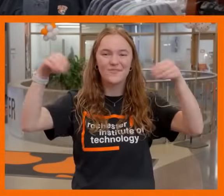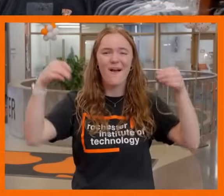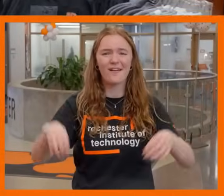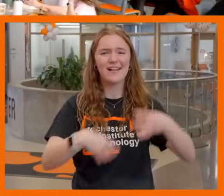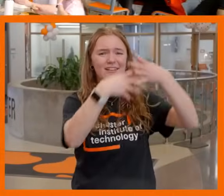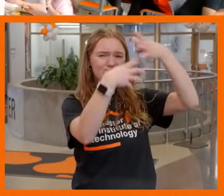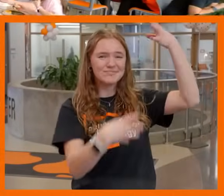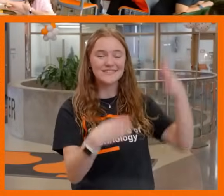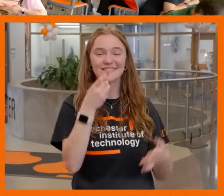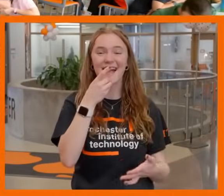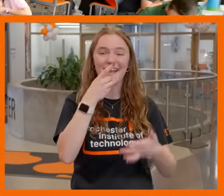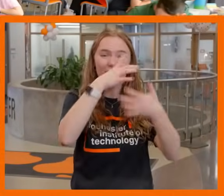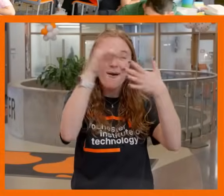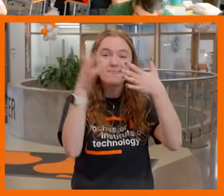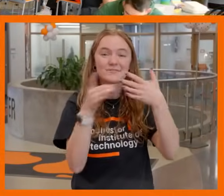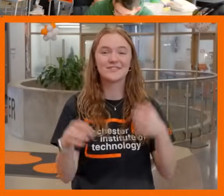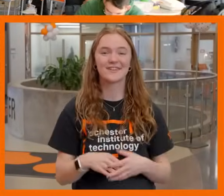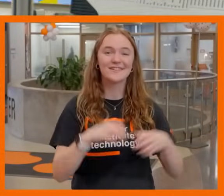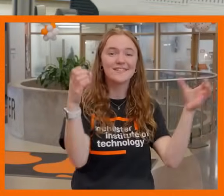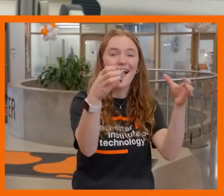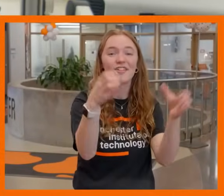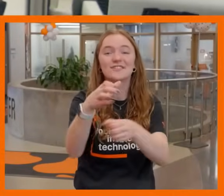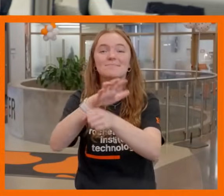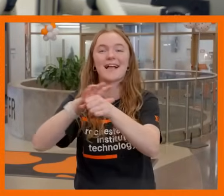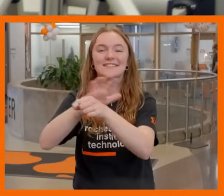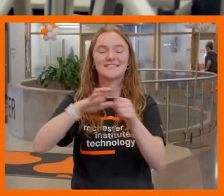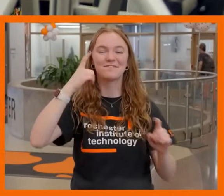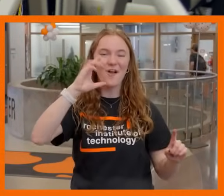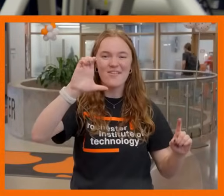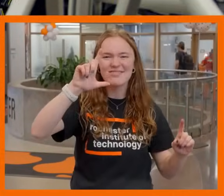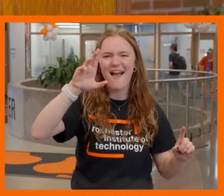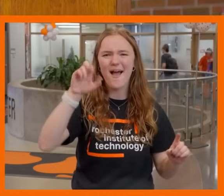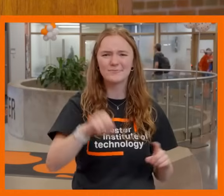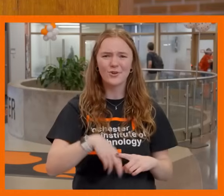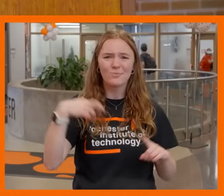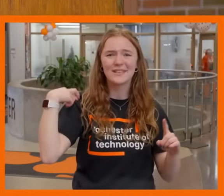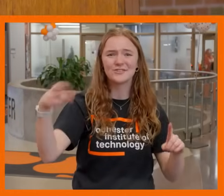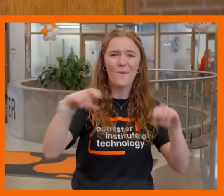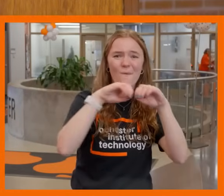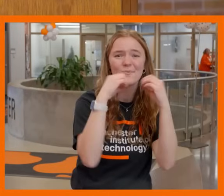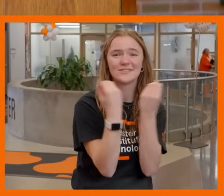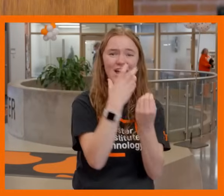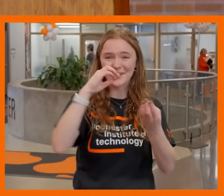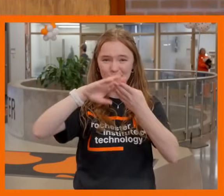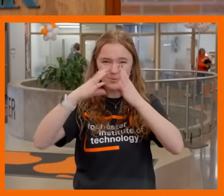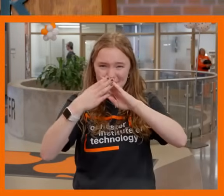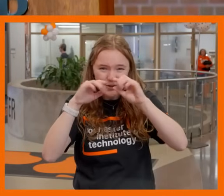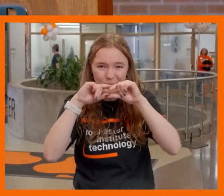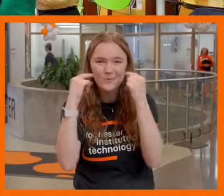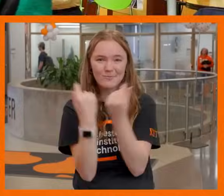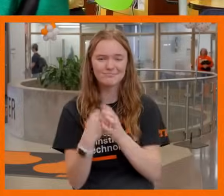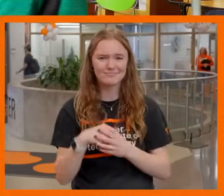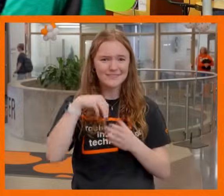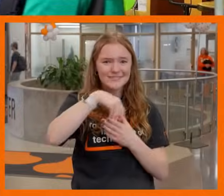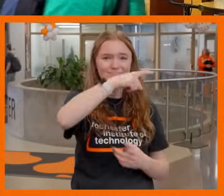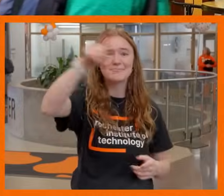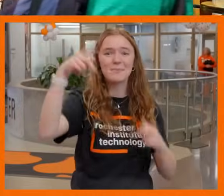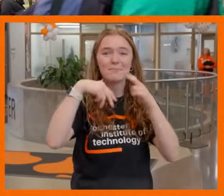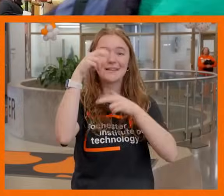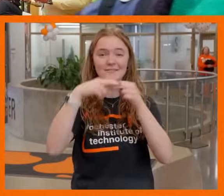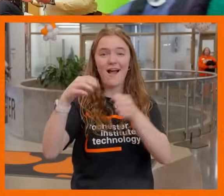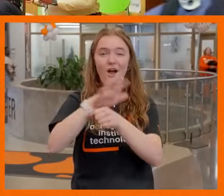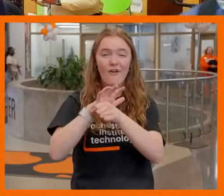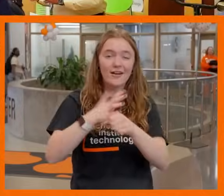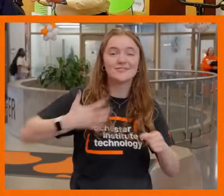store, multiple dining options, and gathering spaces for clubs, religious organizations, and community groups. In